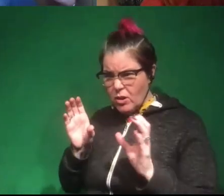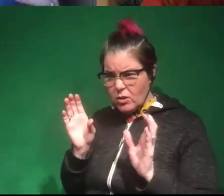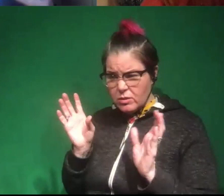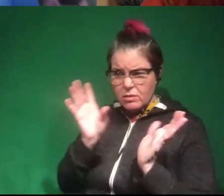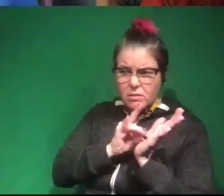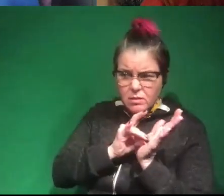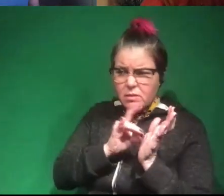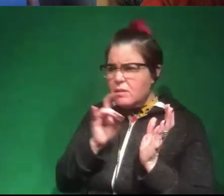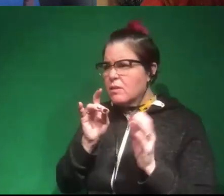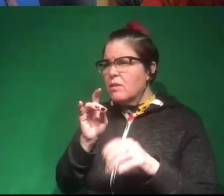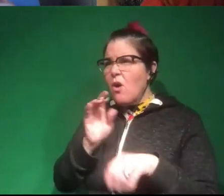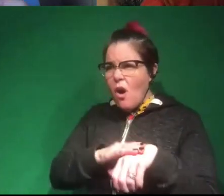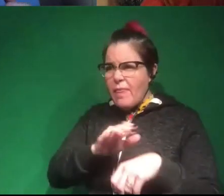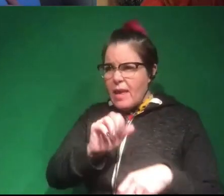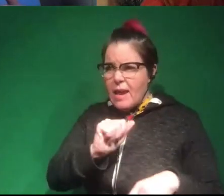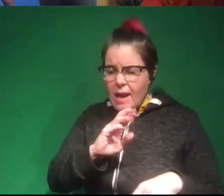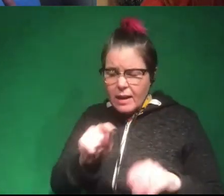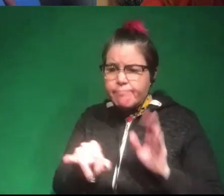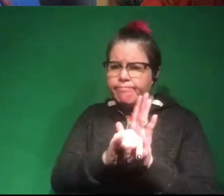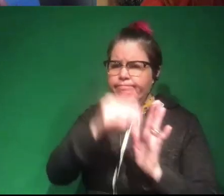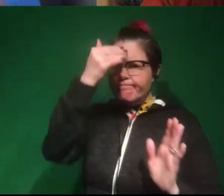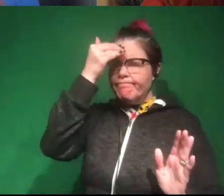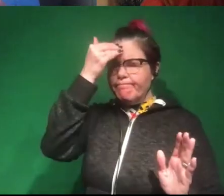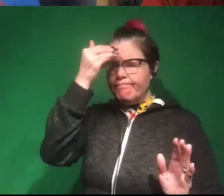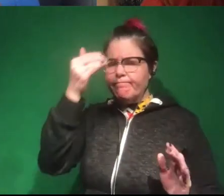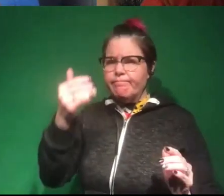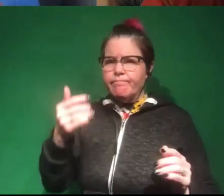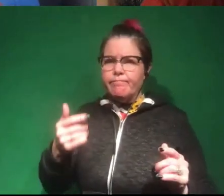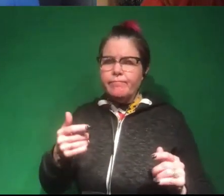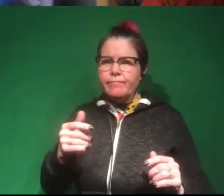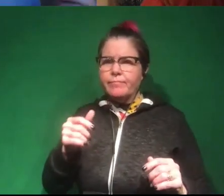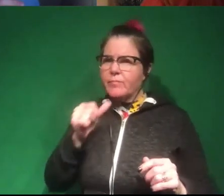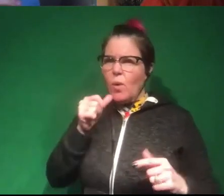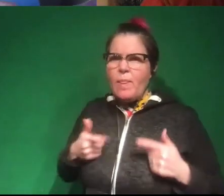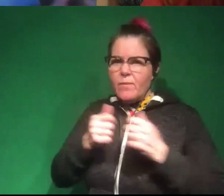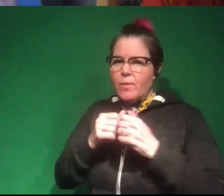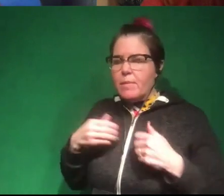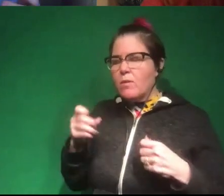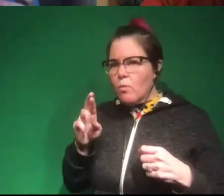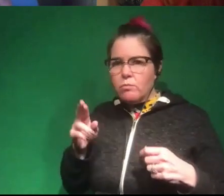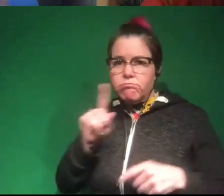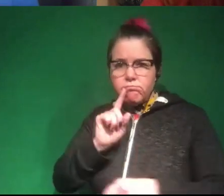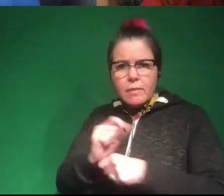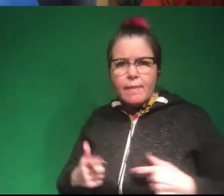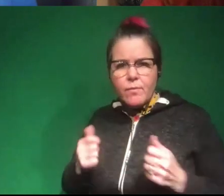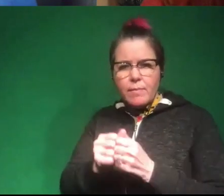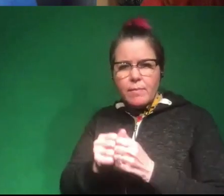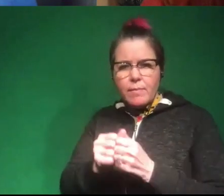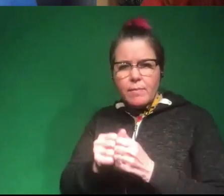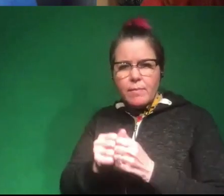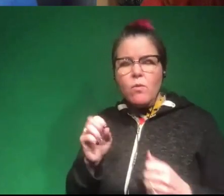certain chemicals present on that ant, and then that dictates that they are a non-nestmate or a nestmate, or is it the absence